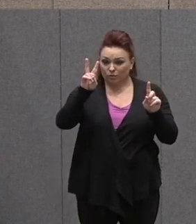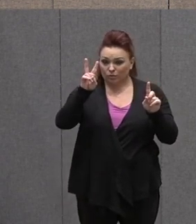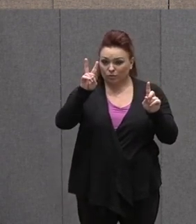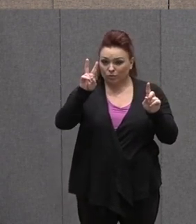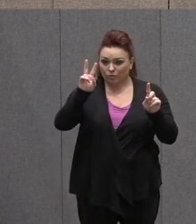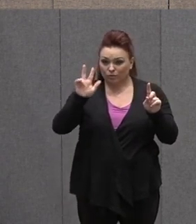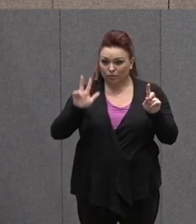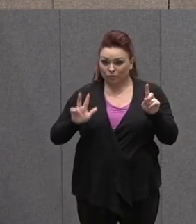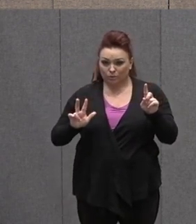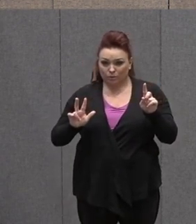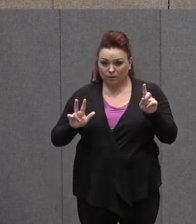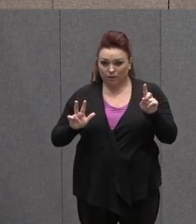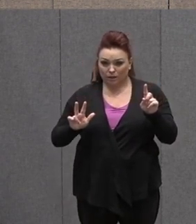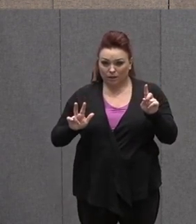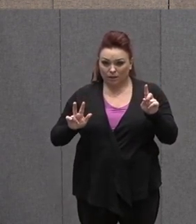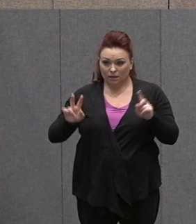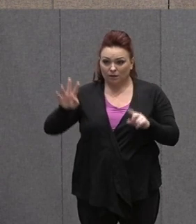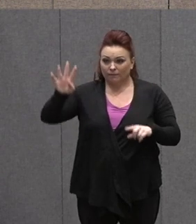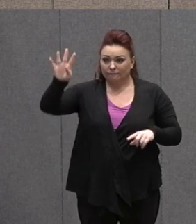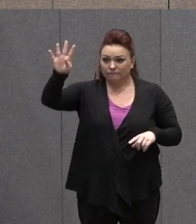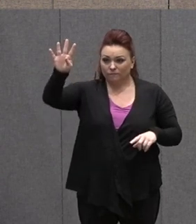events.